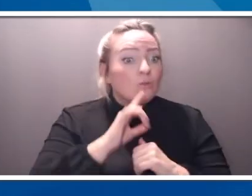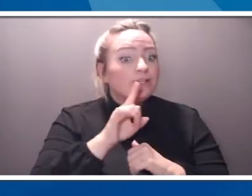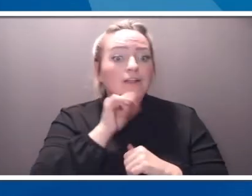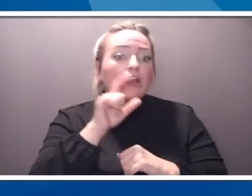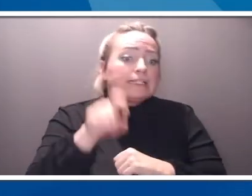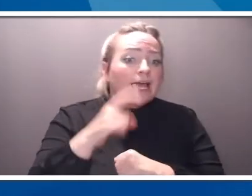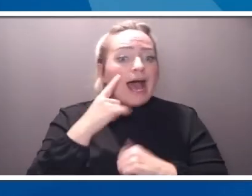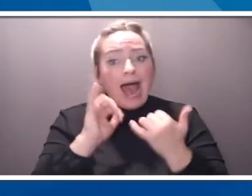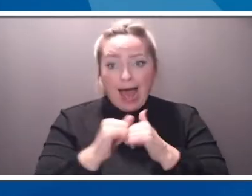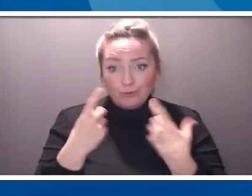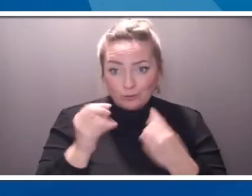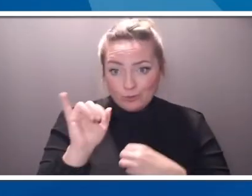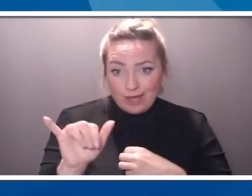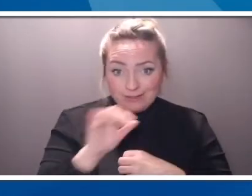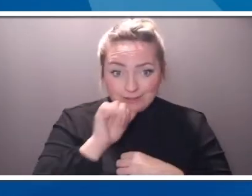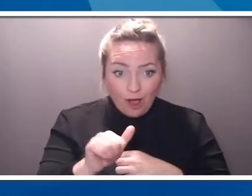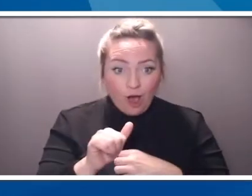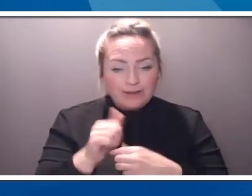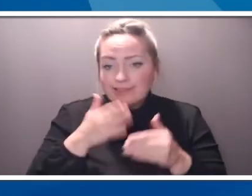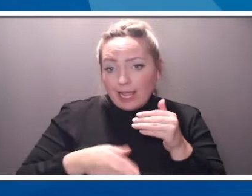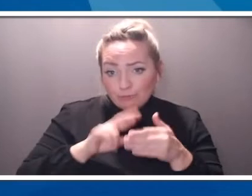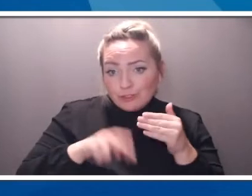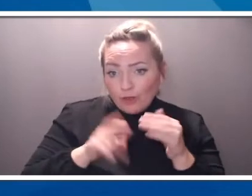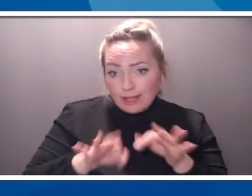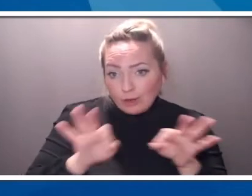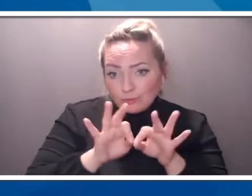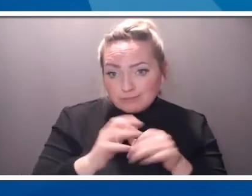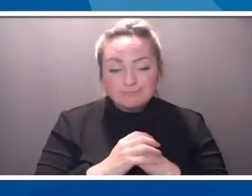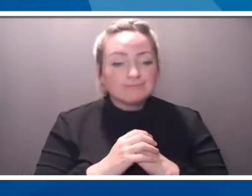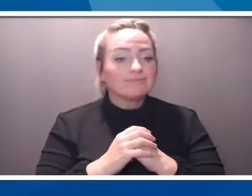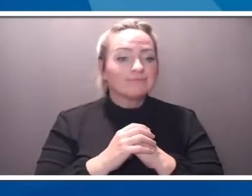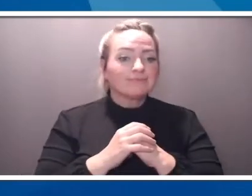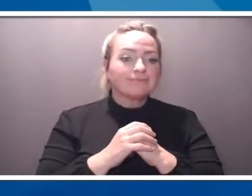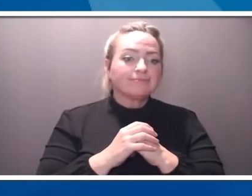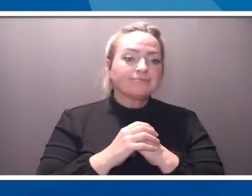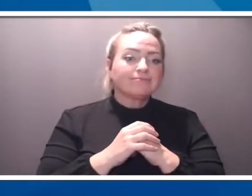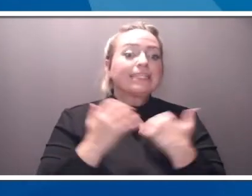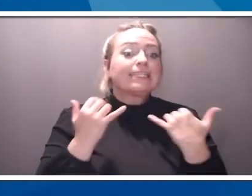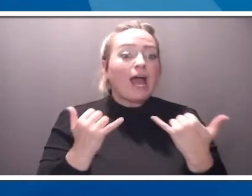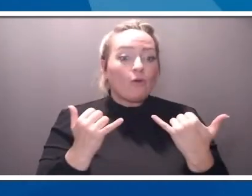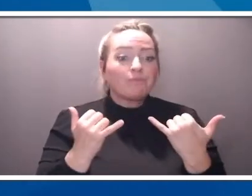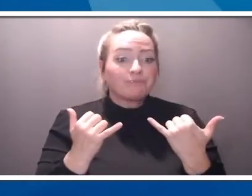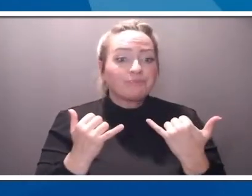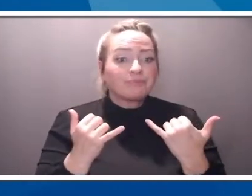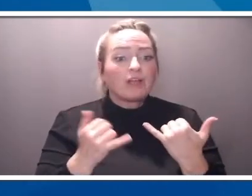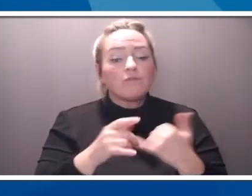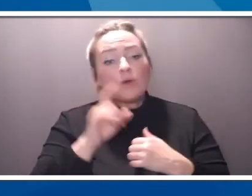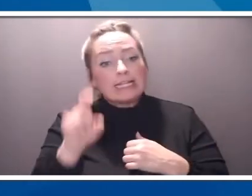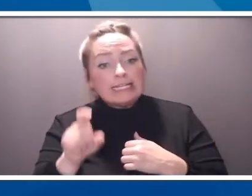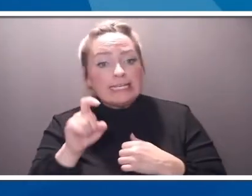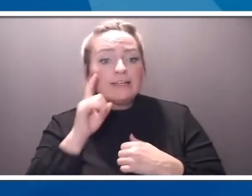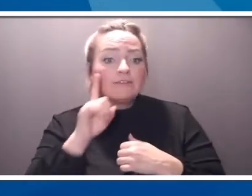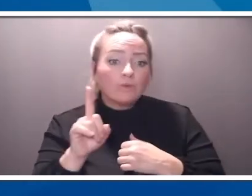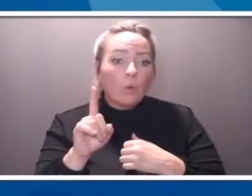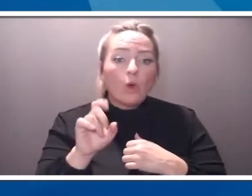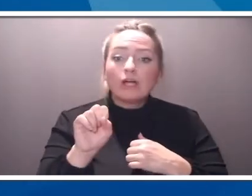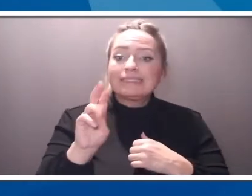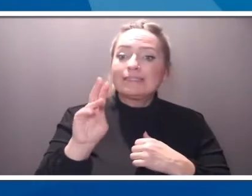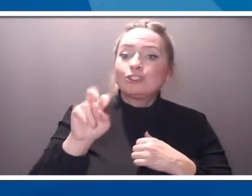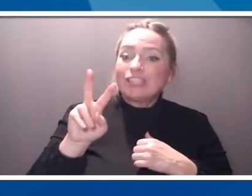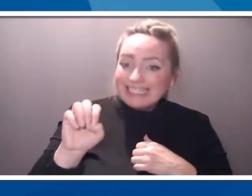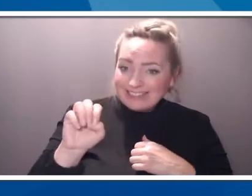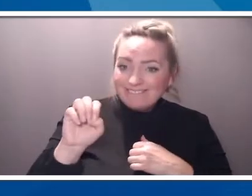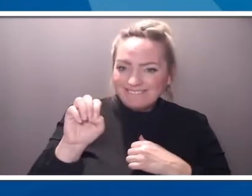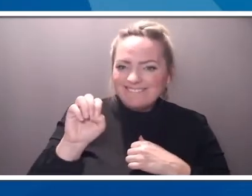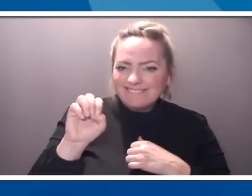SC. And it's not necessarily about how you do that. It's the end result that counts. Now, beyond the need